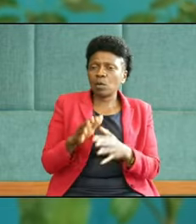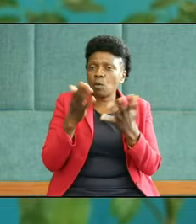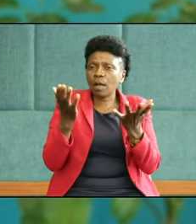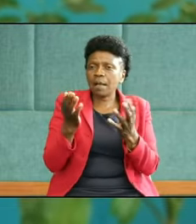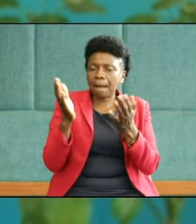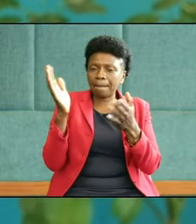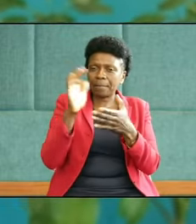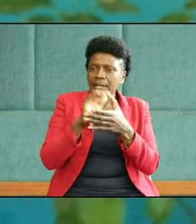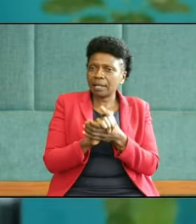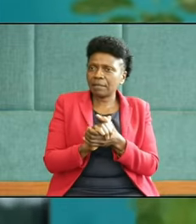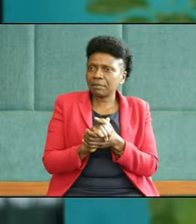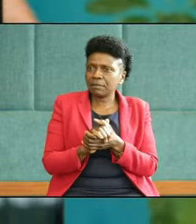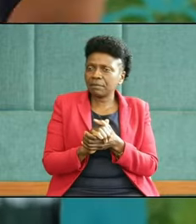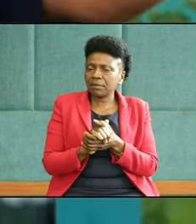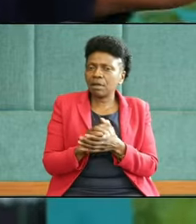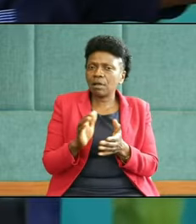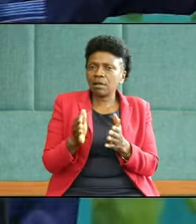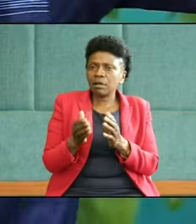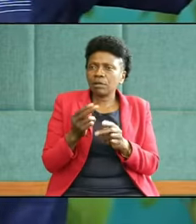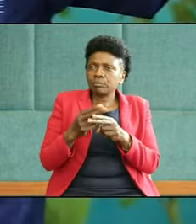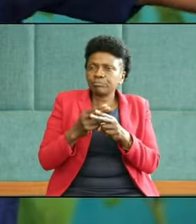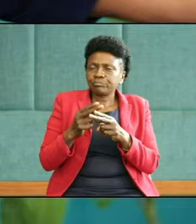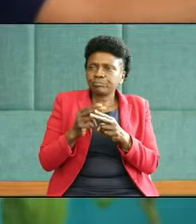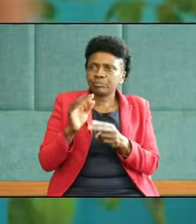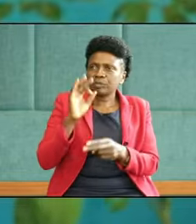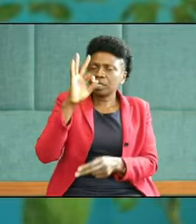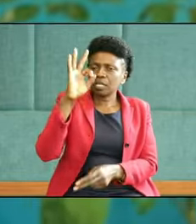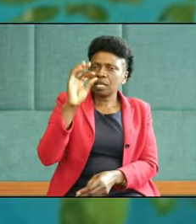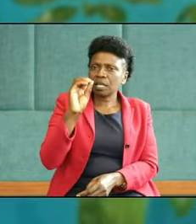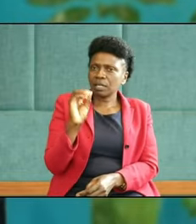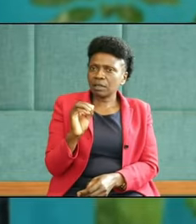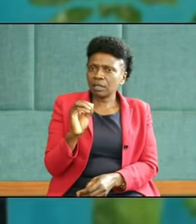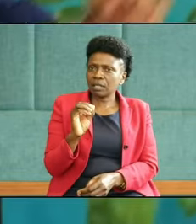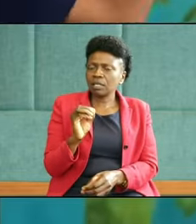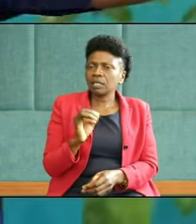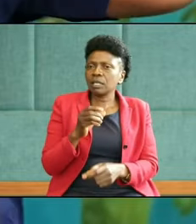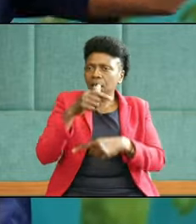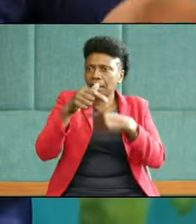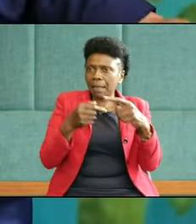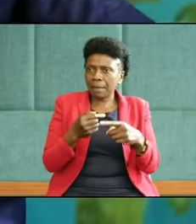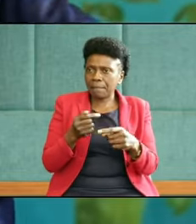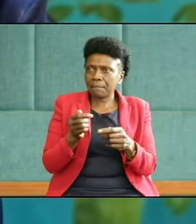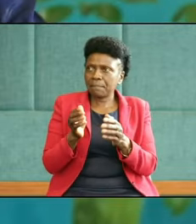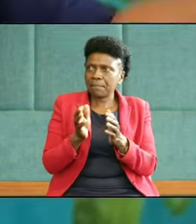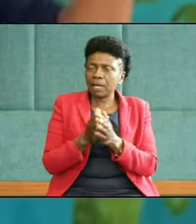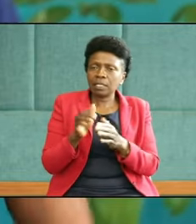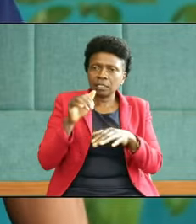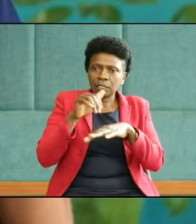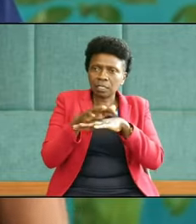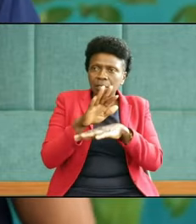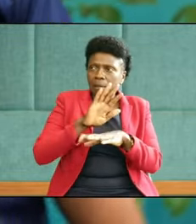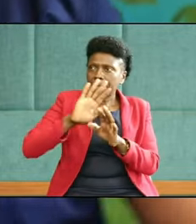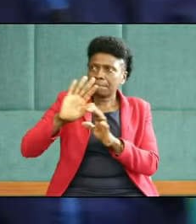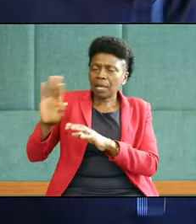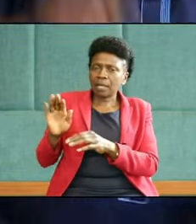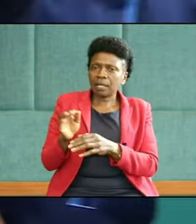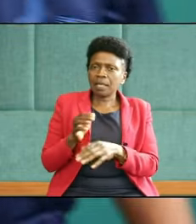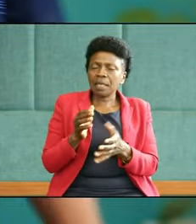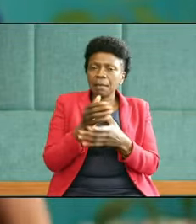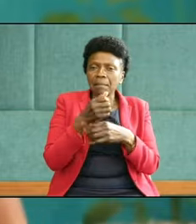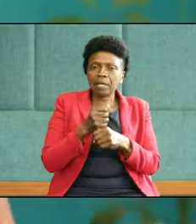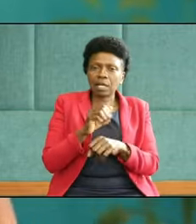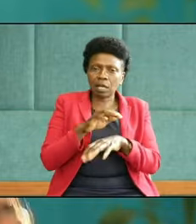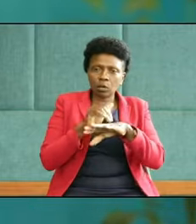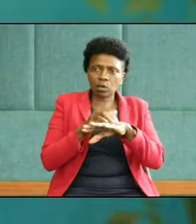why I believe. Almost 300 of them, 200 and something plus, show up, and I send them back. I made a call again,